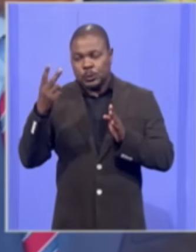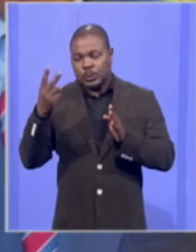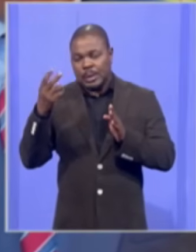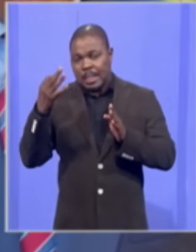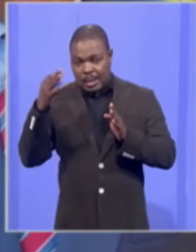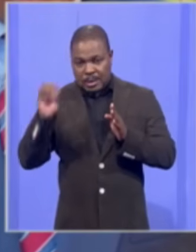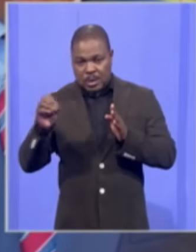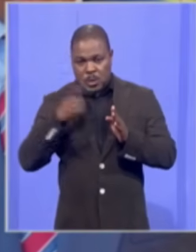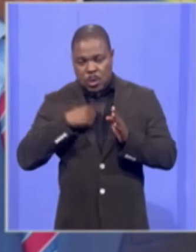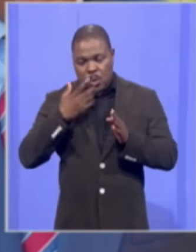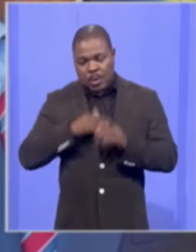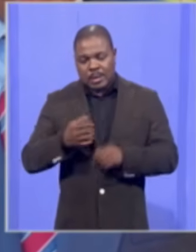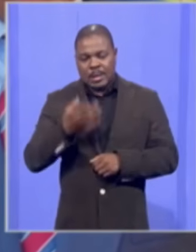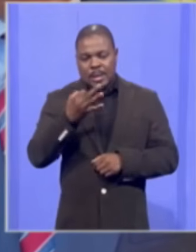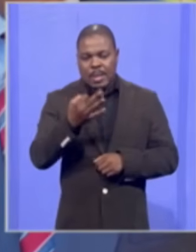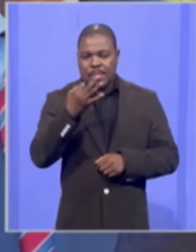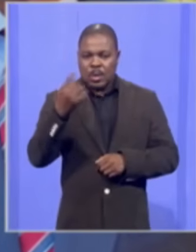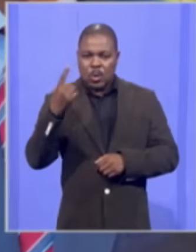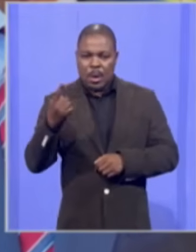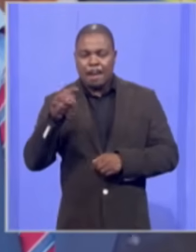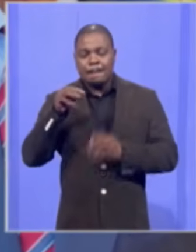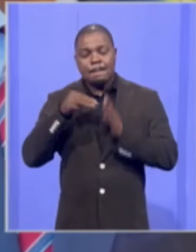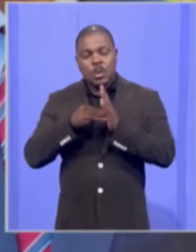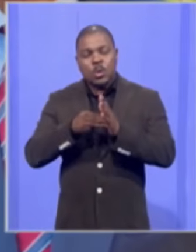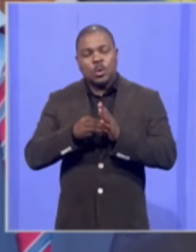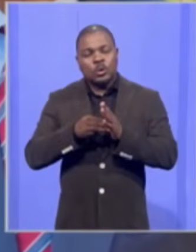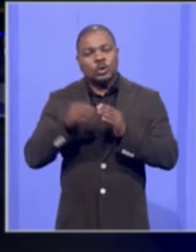about $331 million.